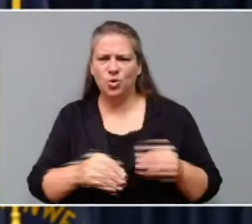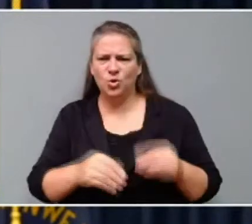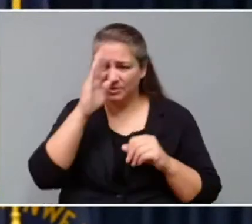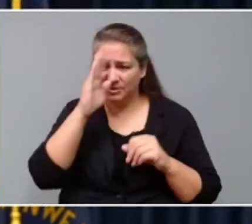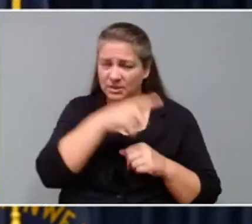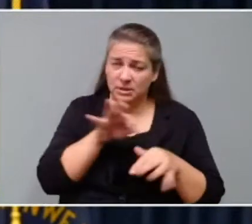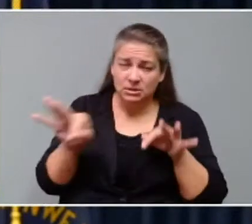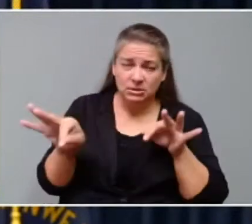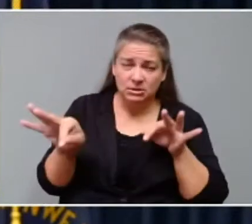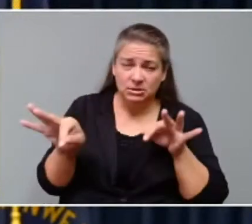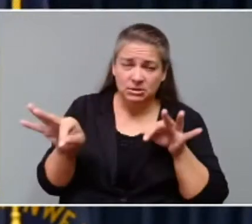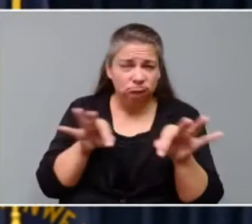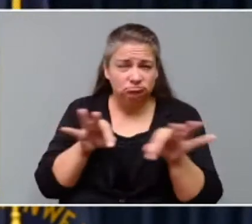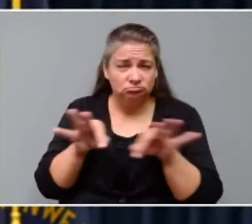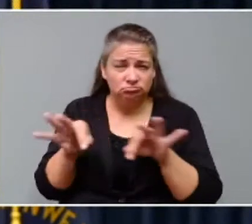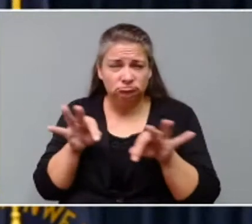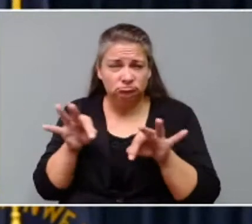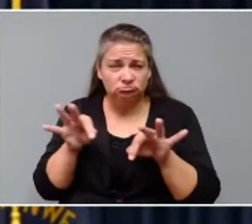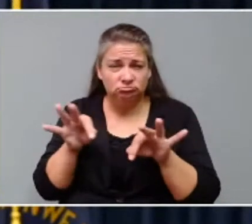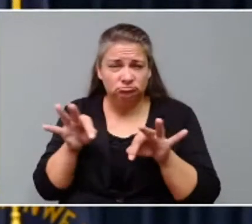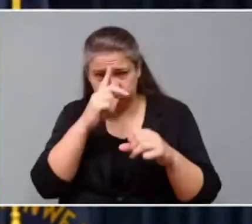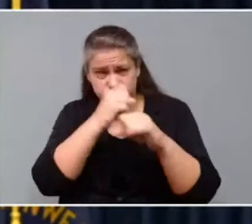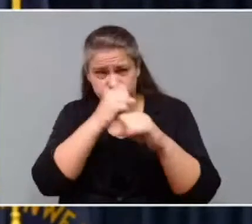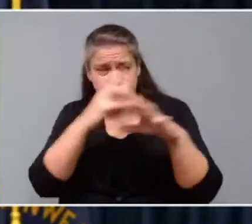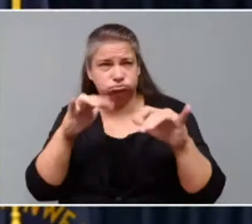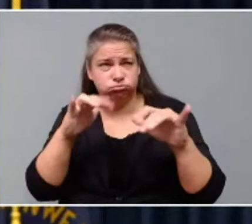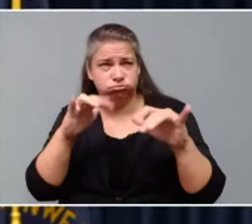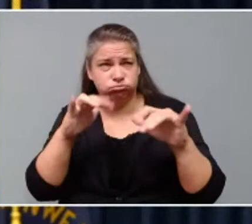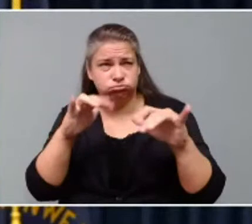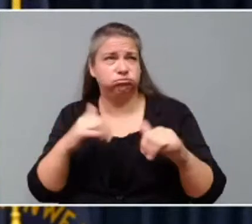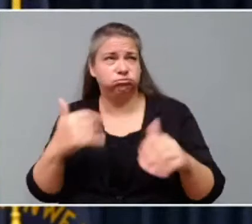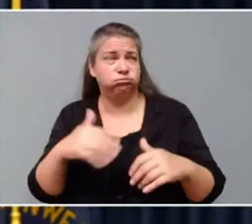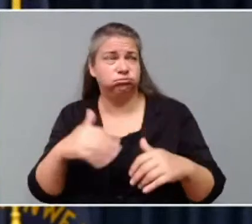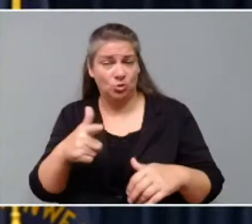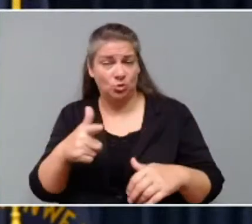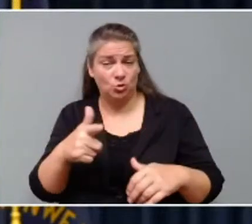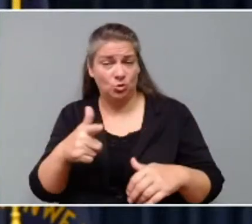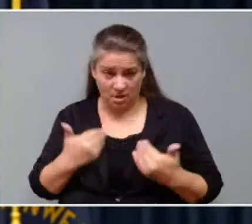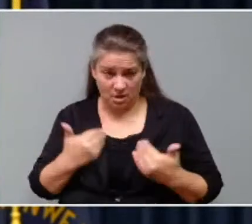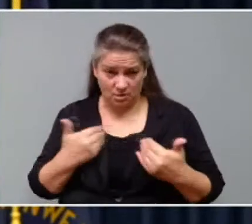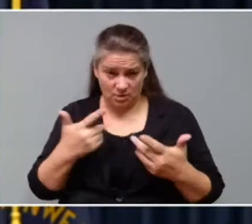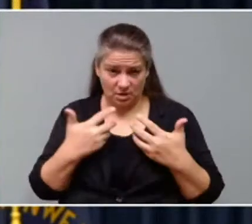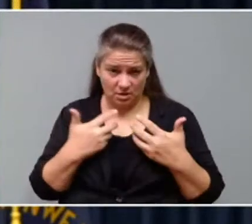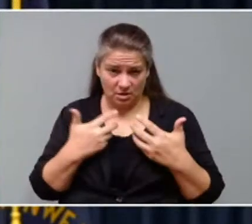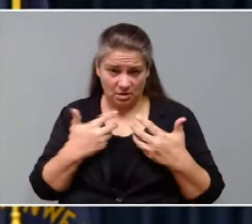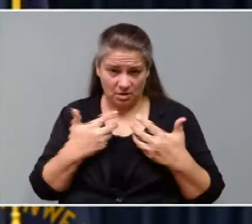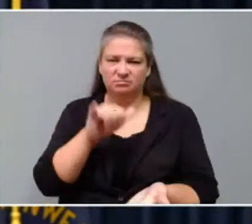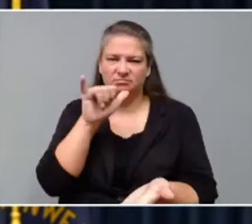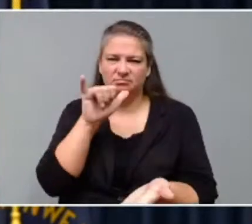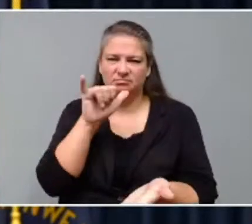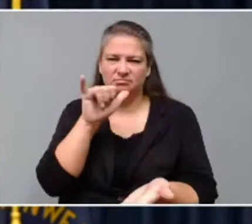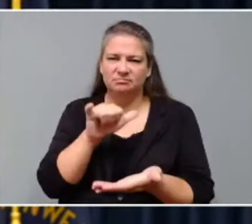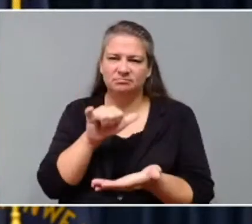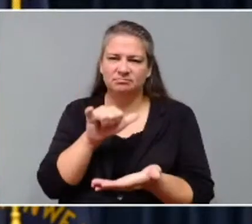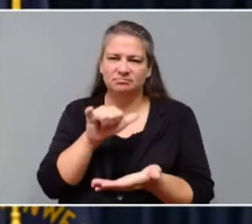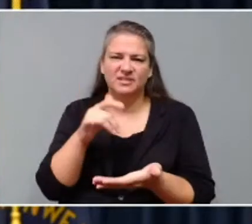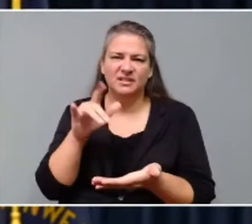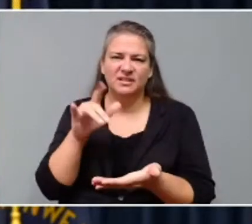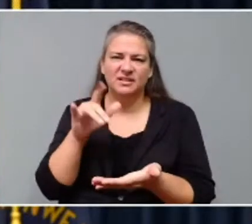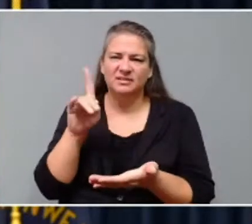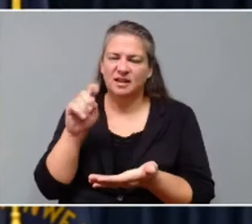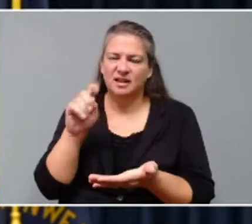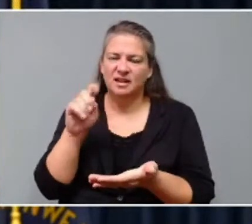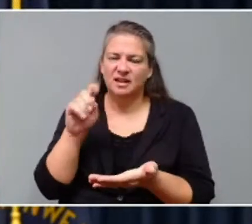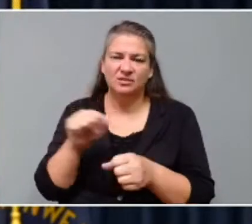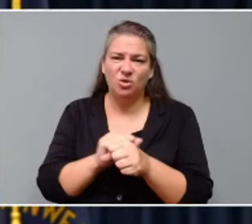did, knowing that if you're young and healthy, this thing can still knock you on your back, needing